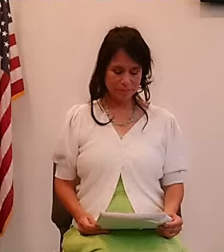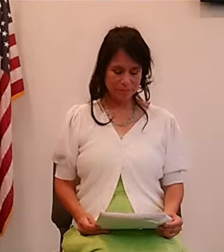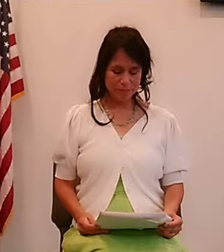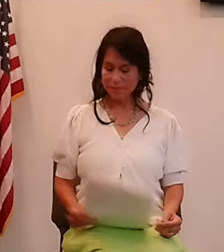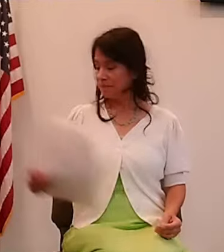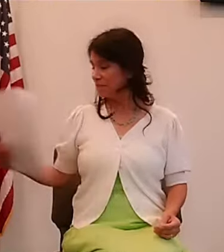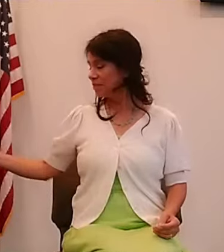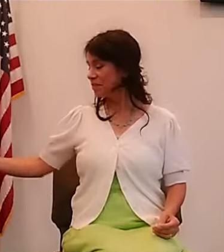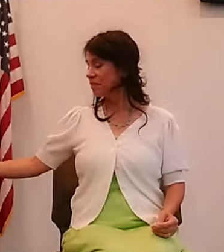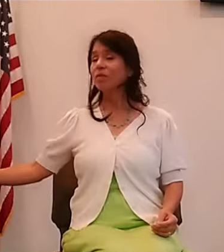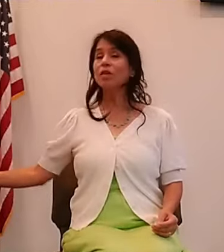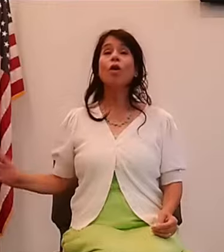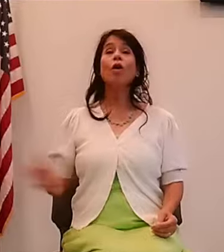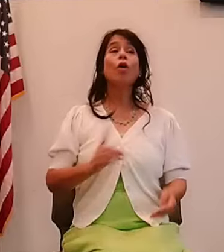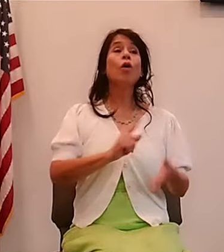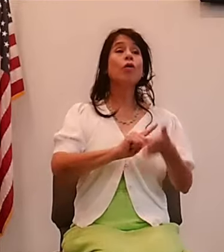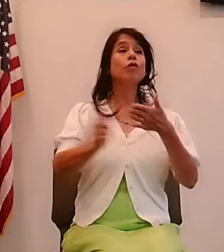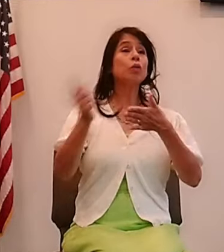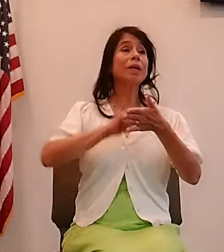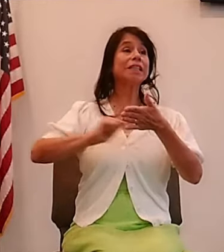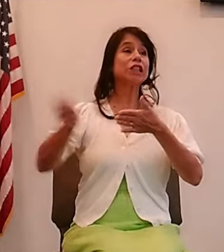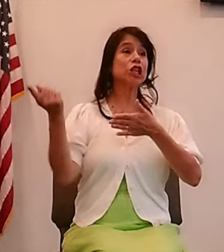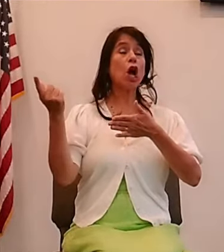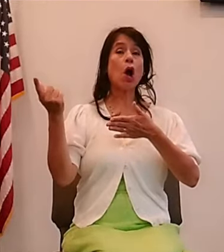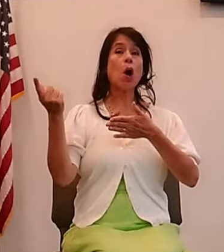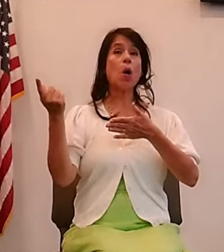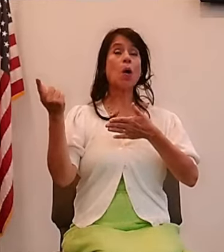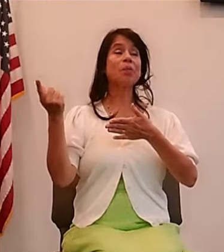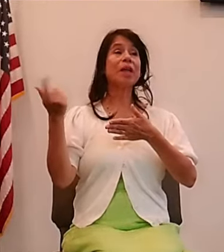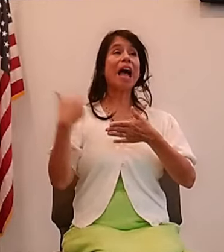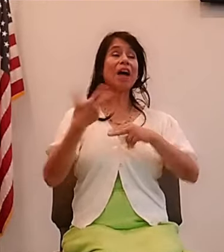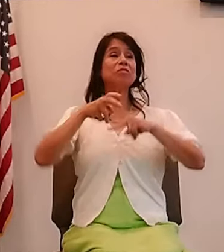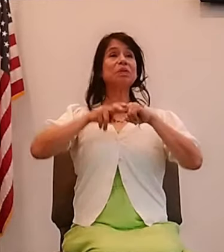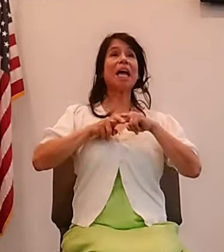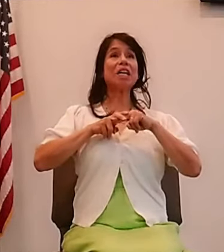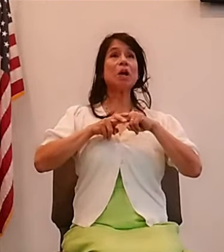So a couple weeks ago, I was here for this message that Pastor Bill